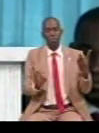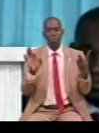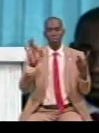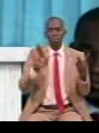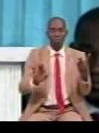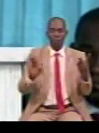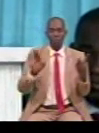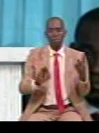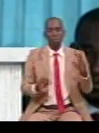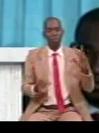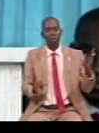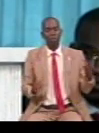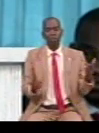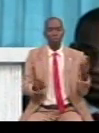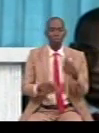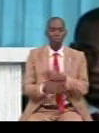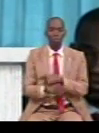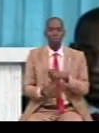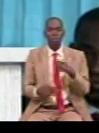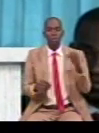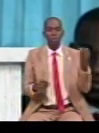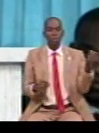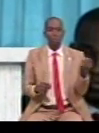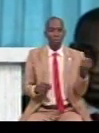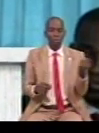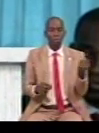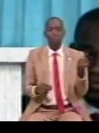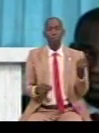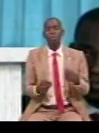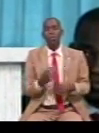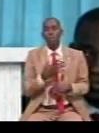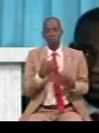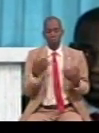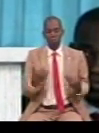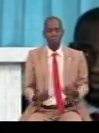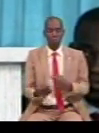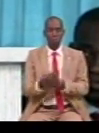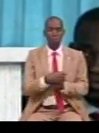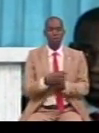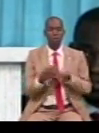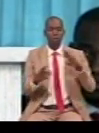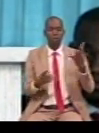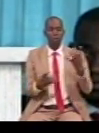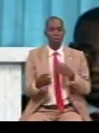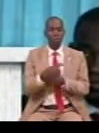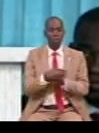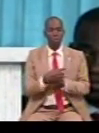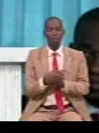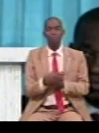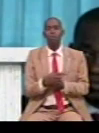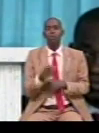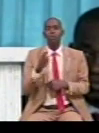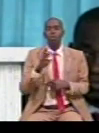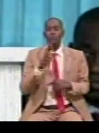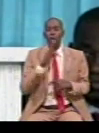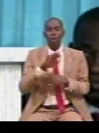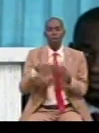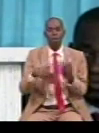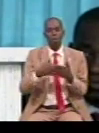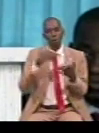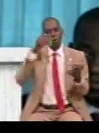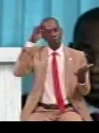three, Saturday, and day four, today, you are expected tomorrow